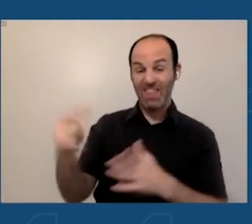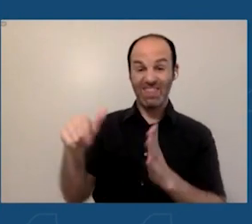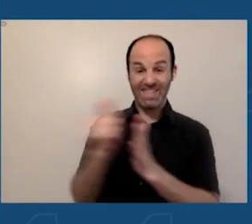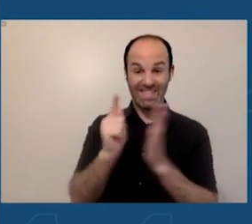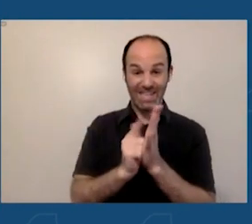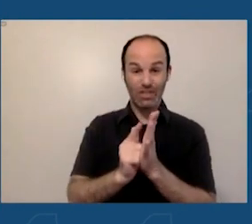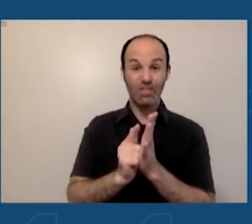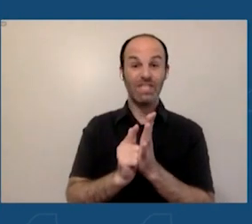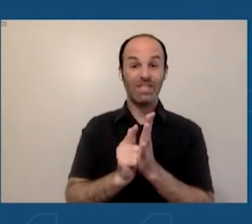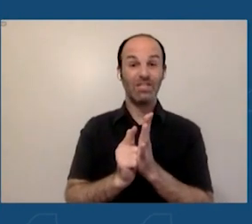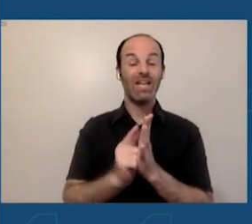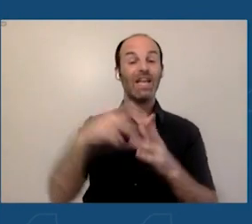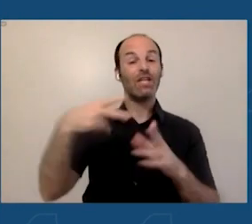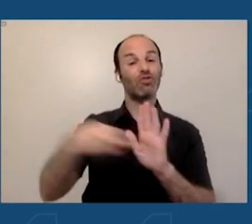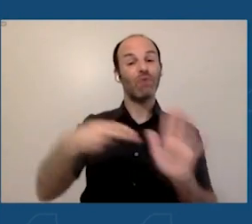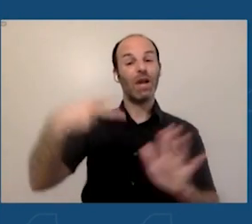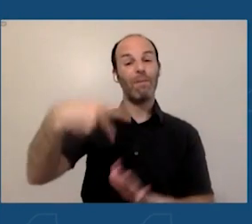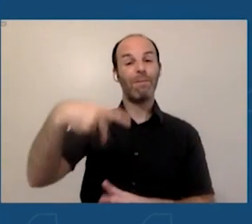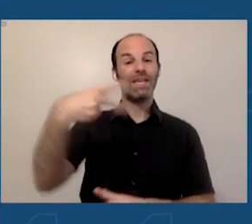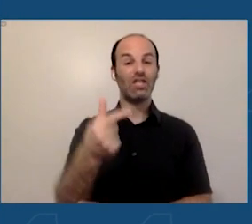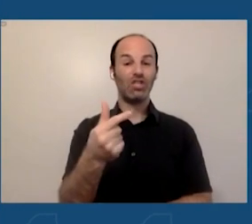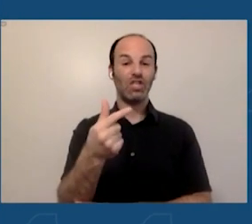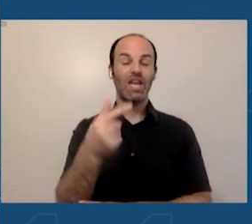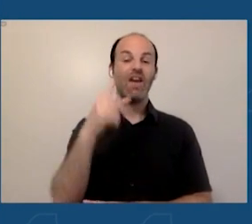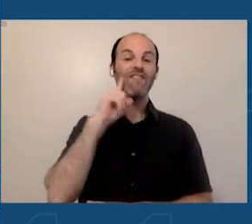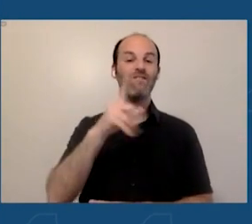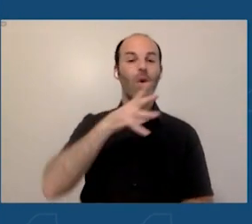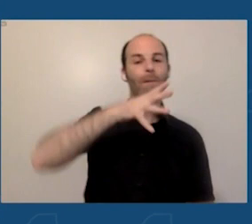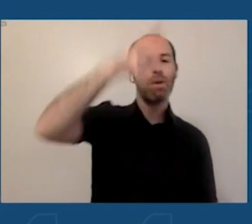parental goodness. Thank you for your time.